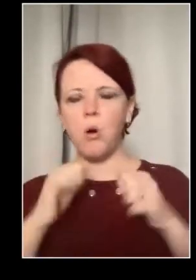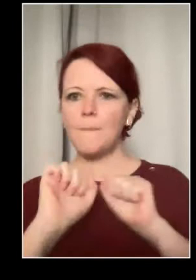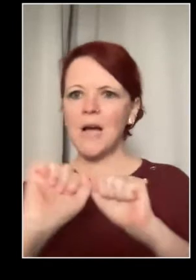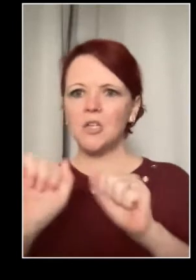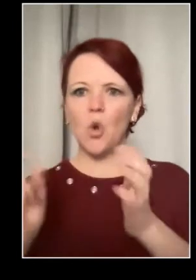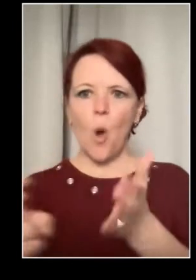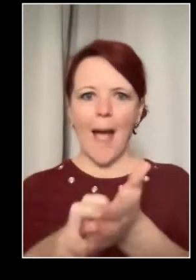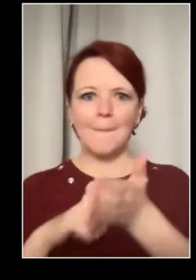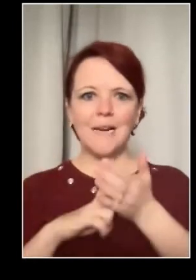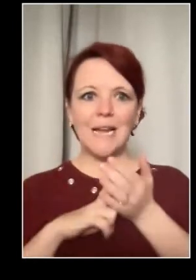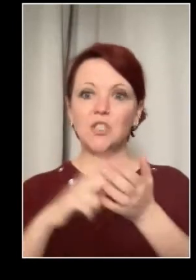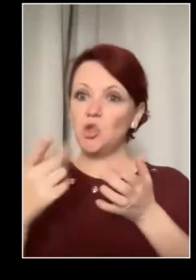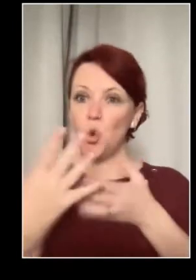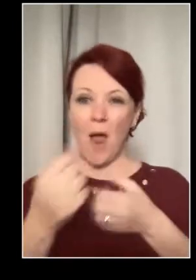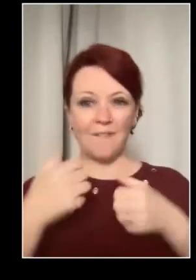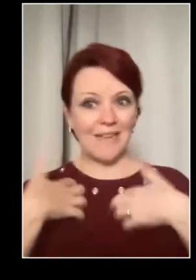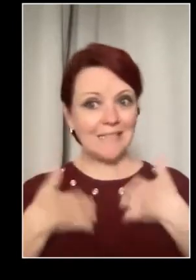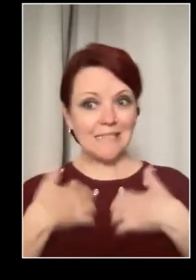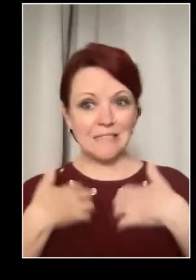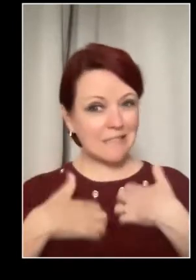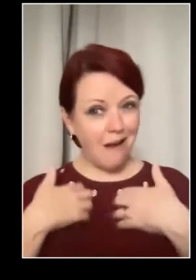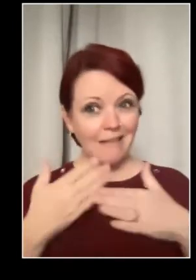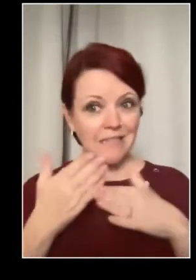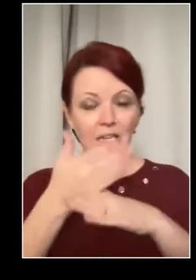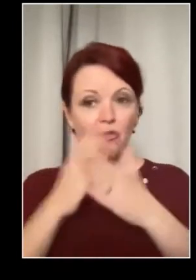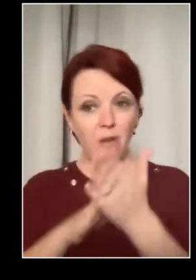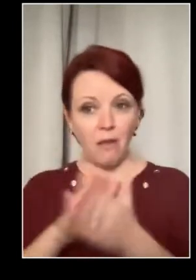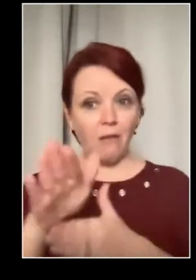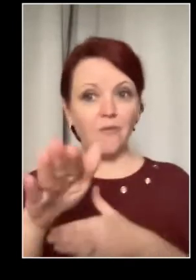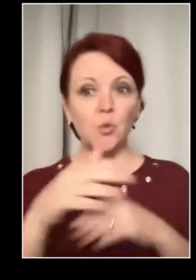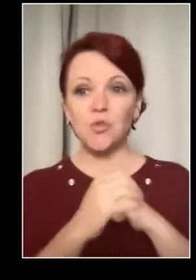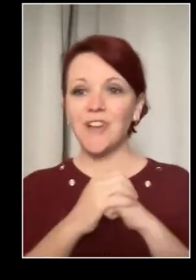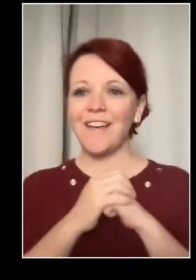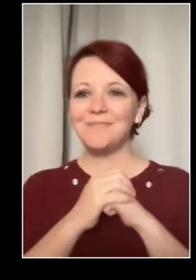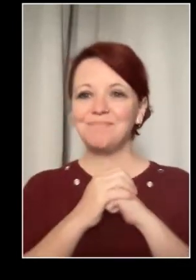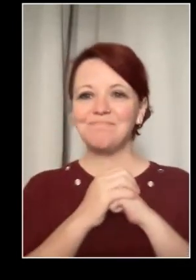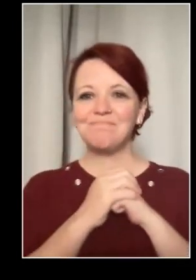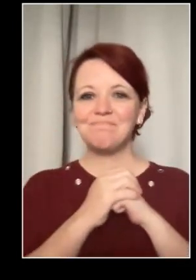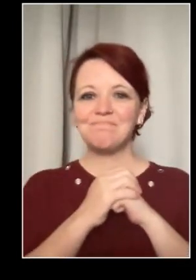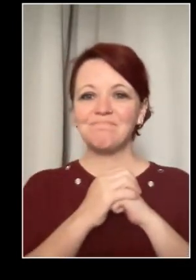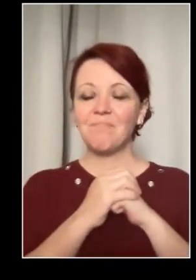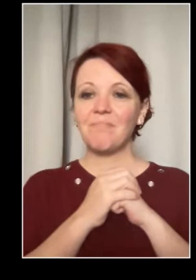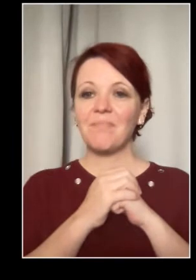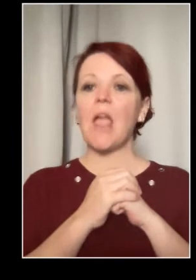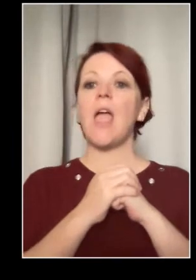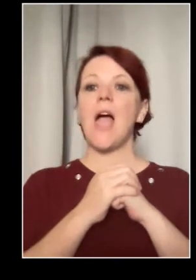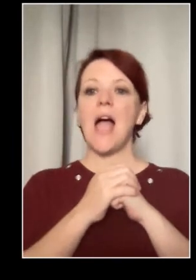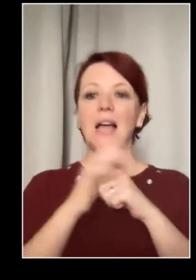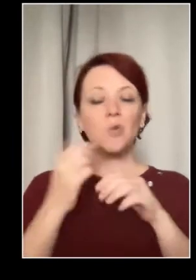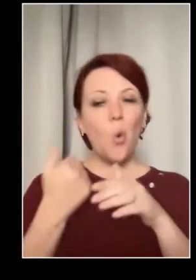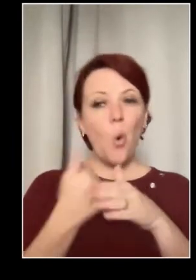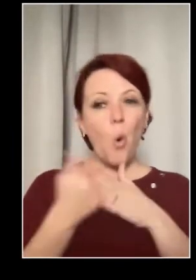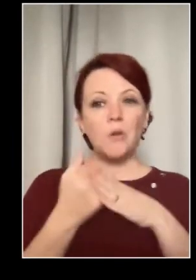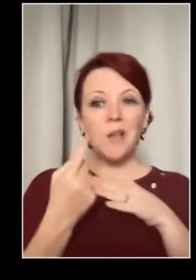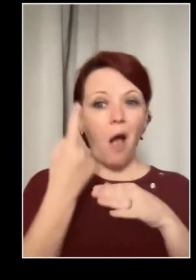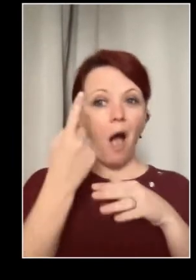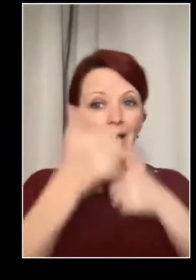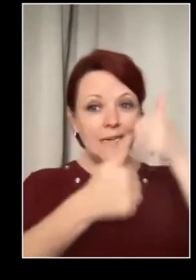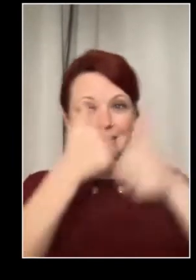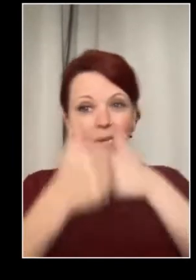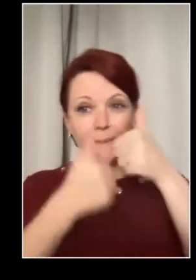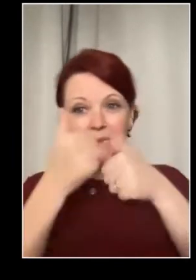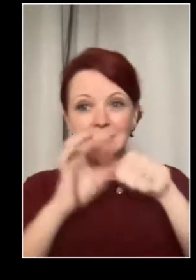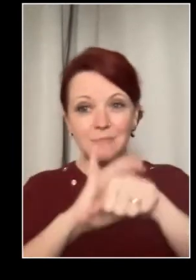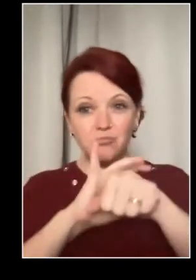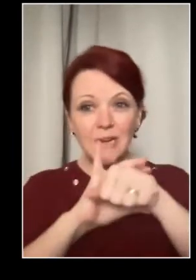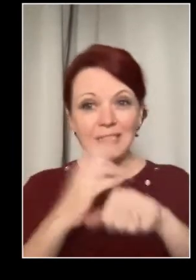exciting career ahead of you. Amazing stuff. Well done, Abby. And of course, before we move on, we need to acknowledge the apprentice who was noted as highly commended in this